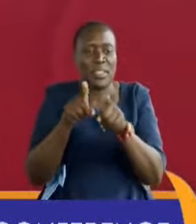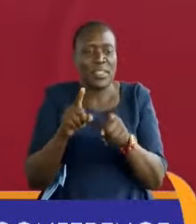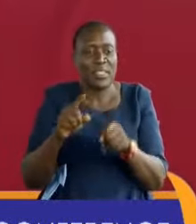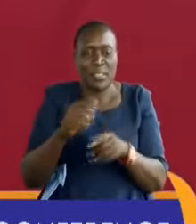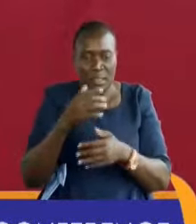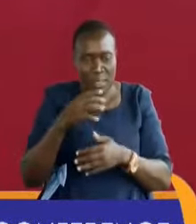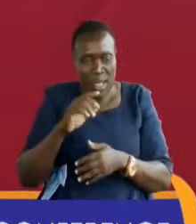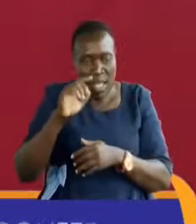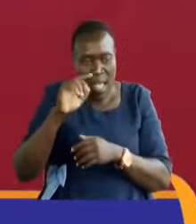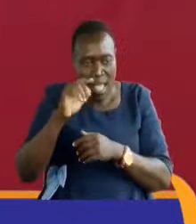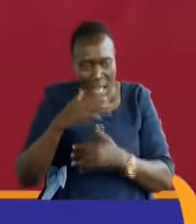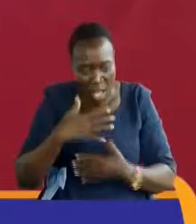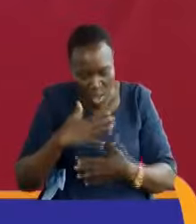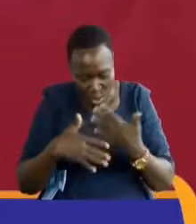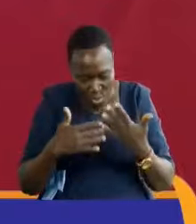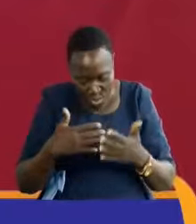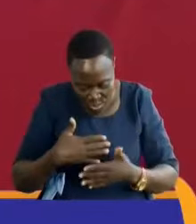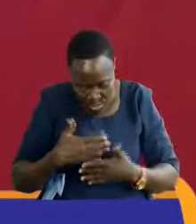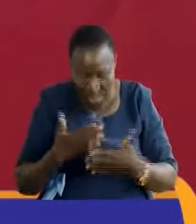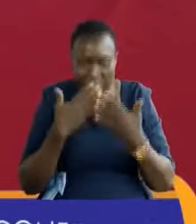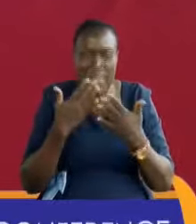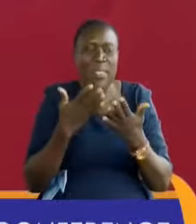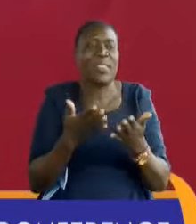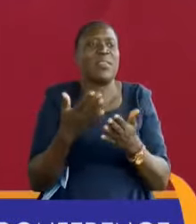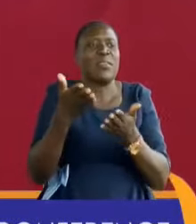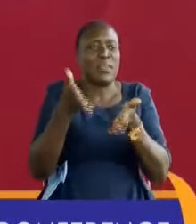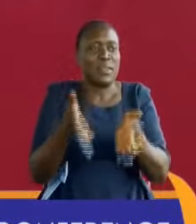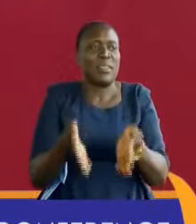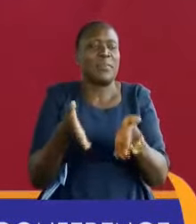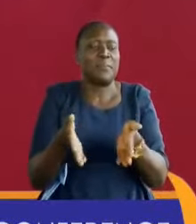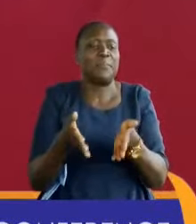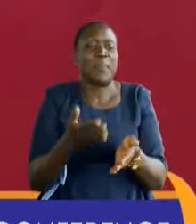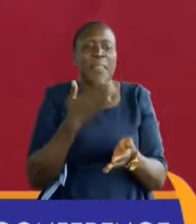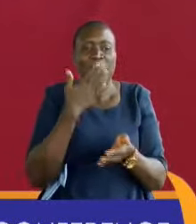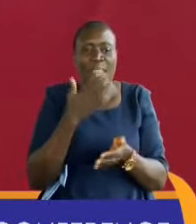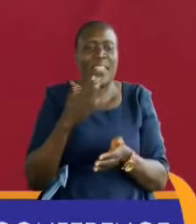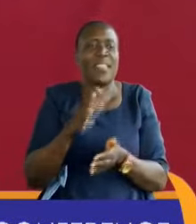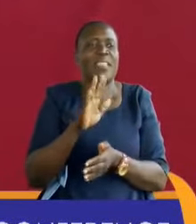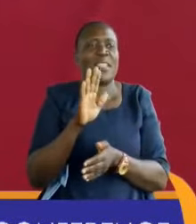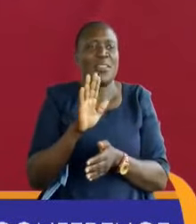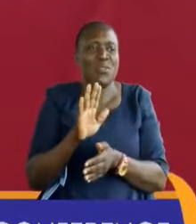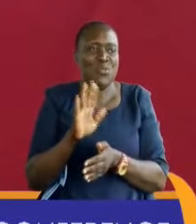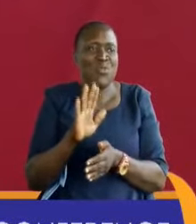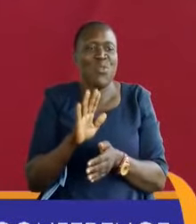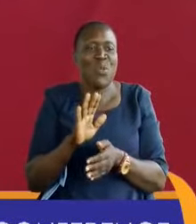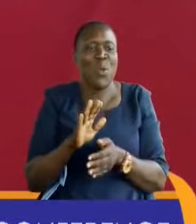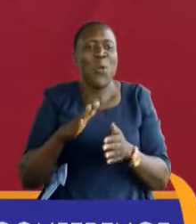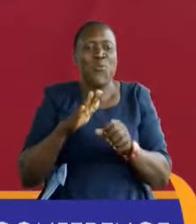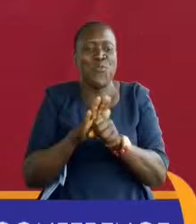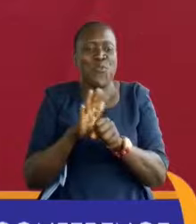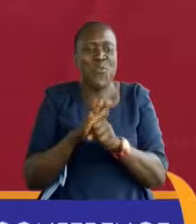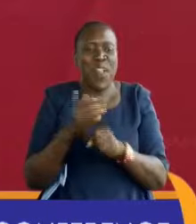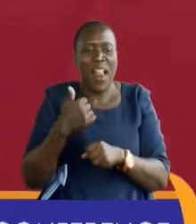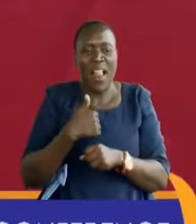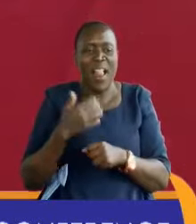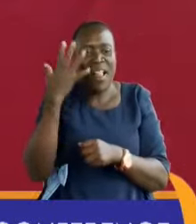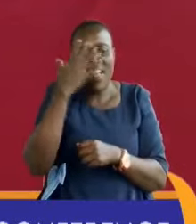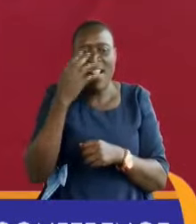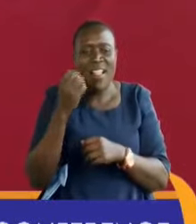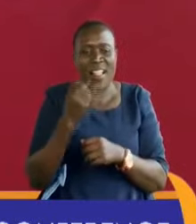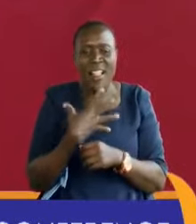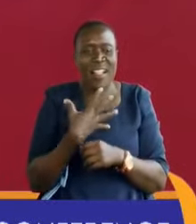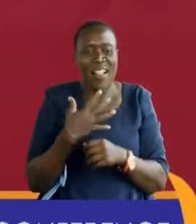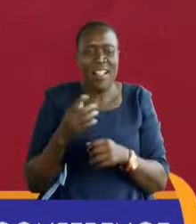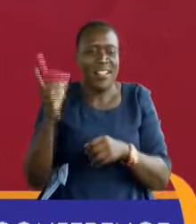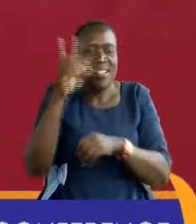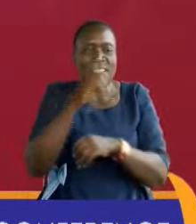Excellencies, we thank you for your presence here today. I thank you very much. Have a beautiful day. Invest in